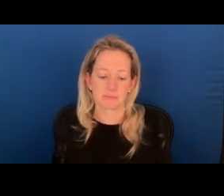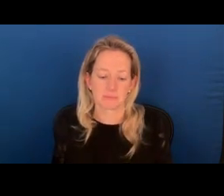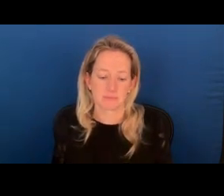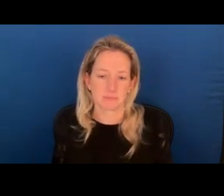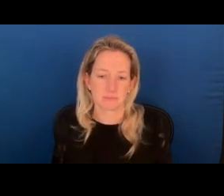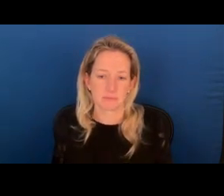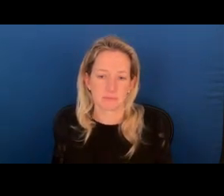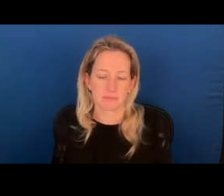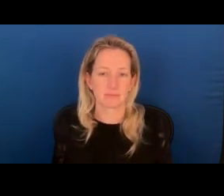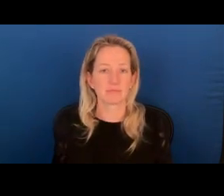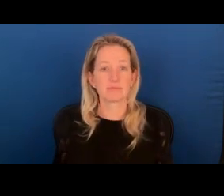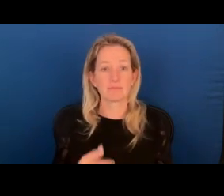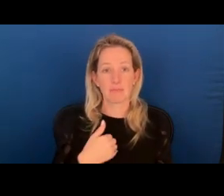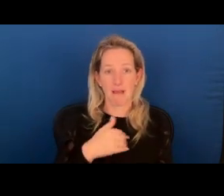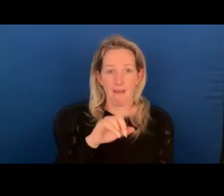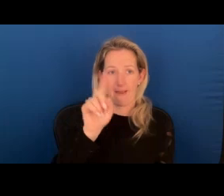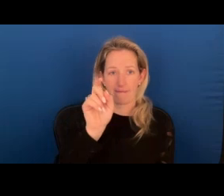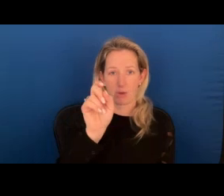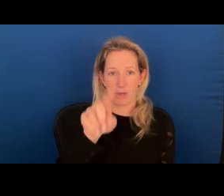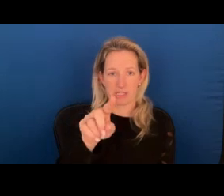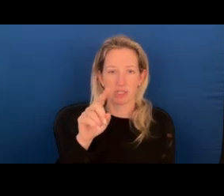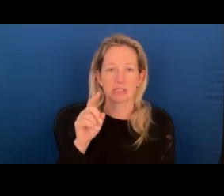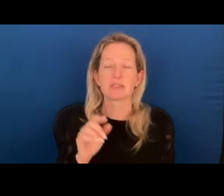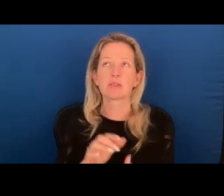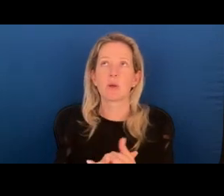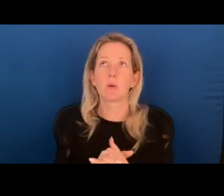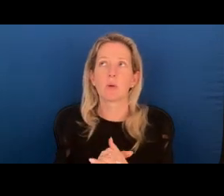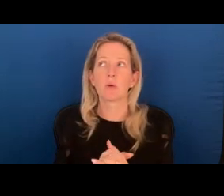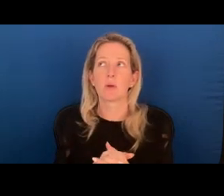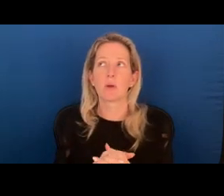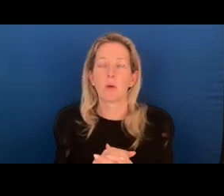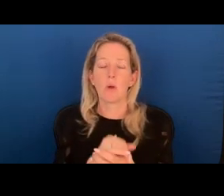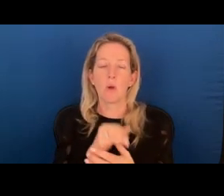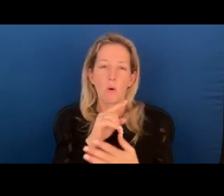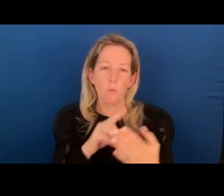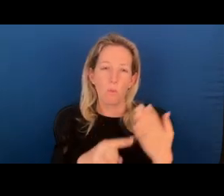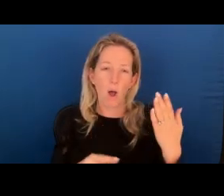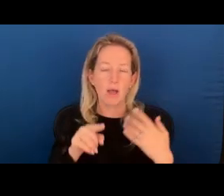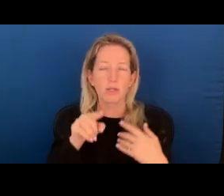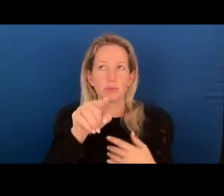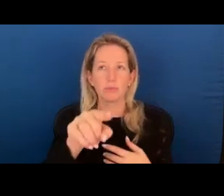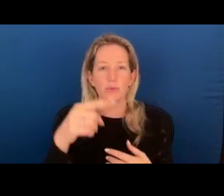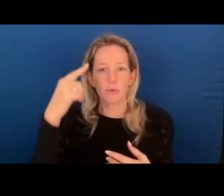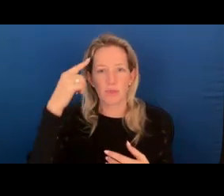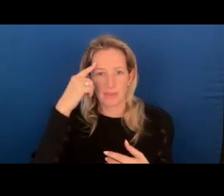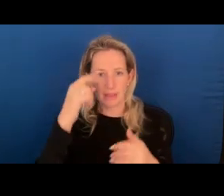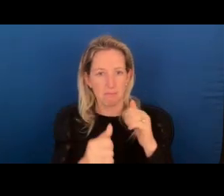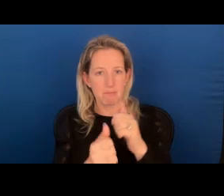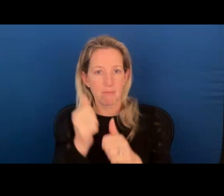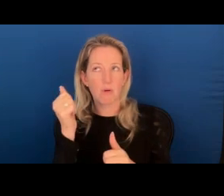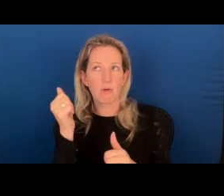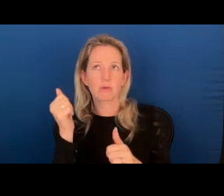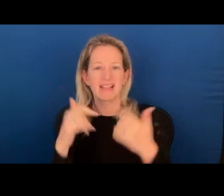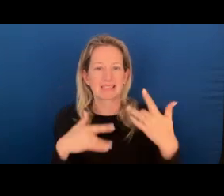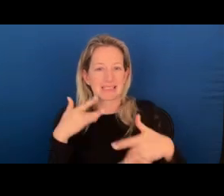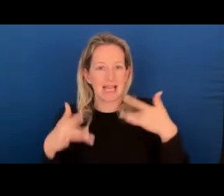Okay, well, I have a question for you guys. So what do you think is the most exciting part about starting this project?